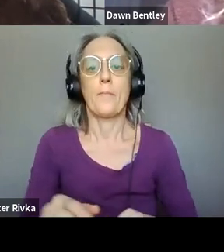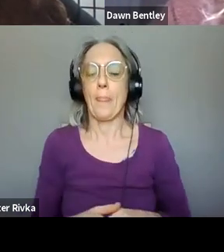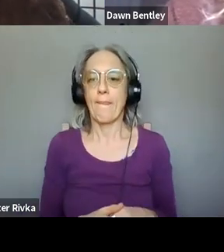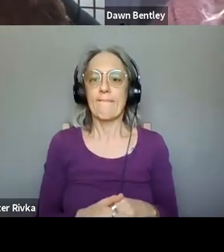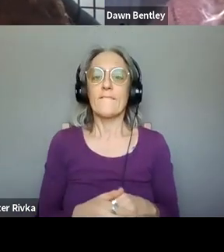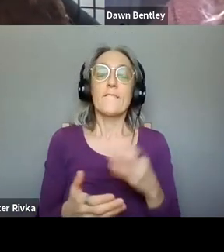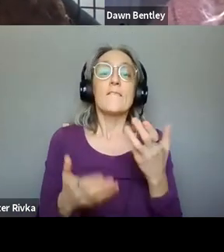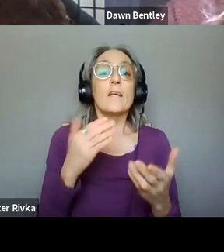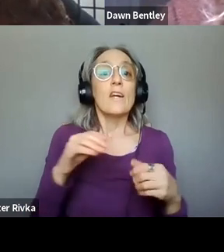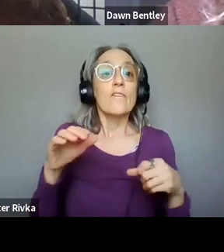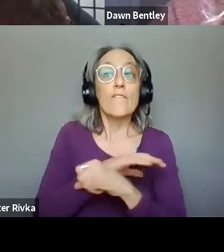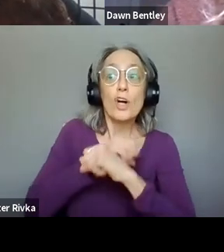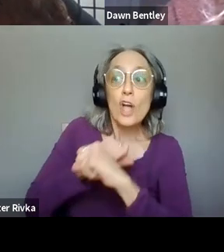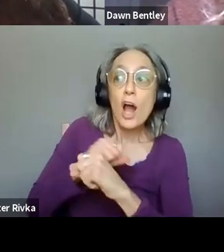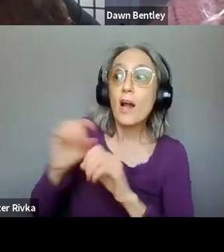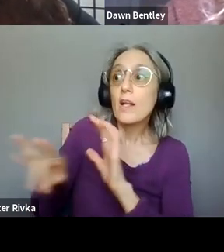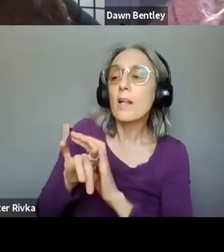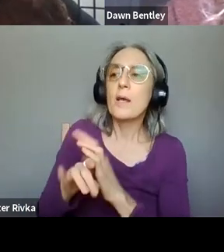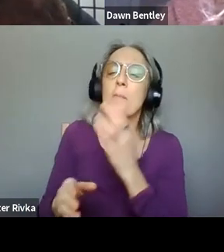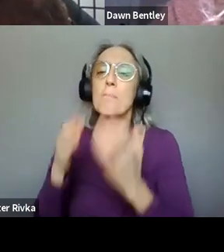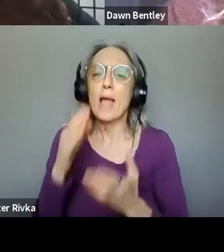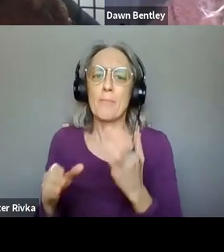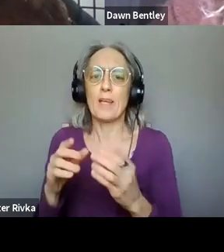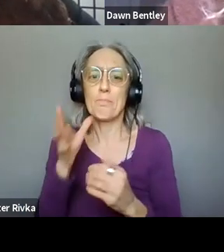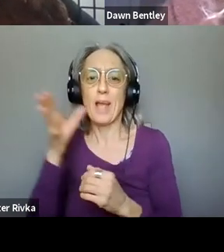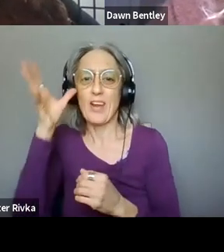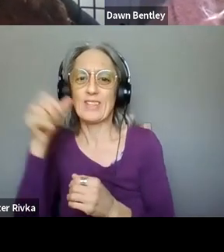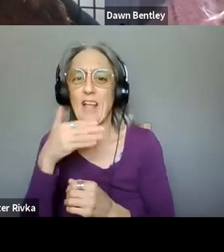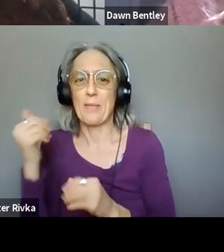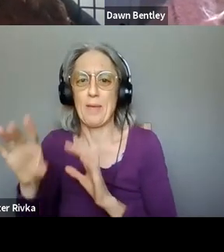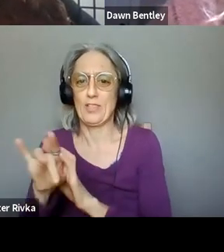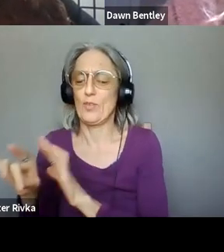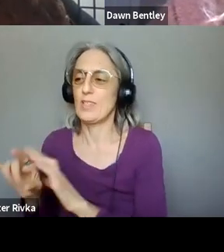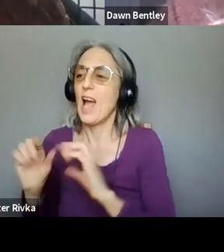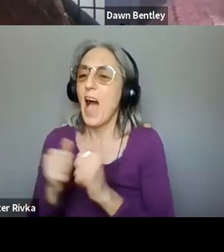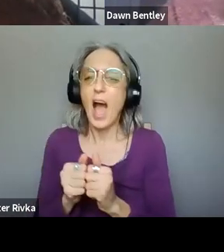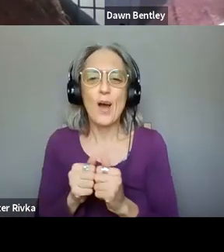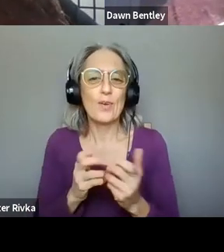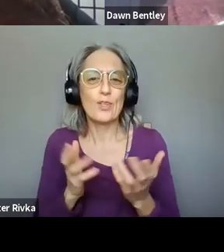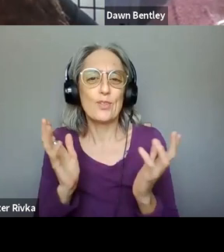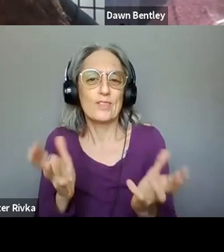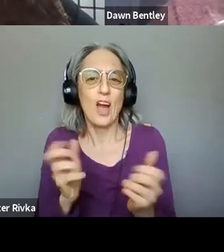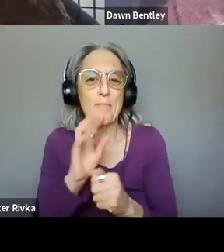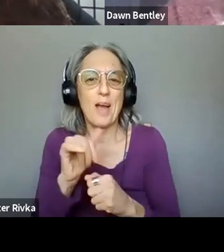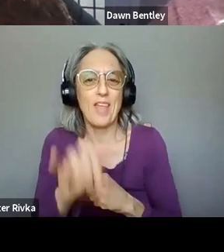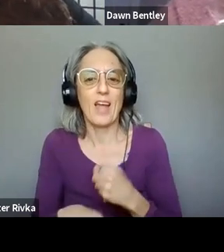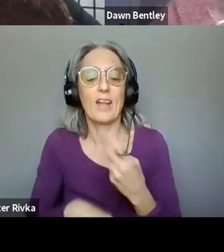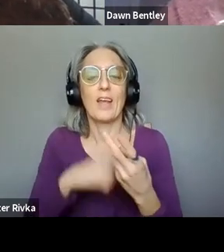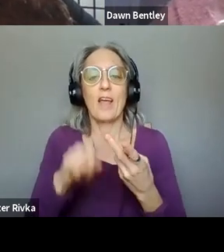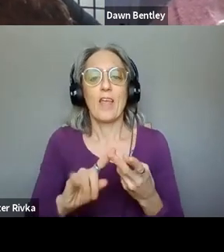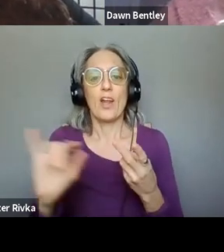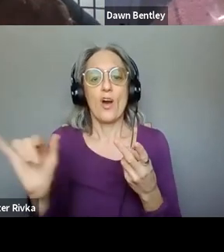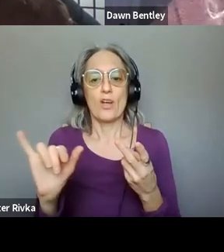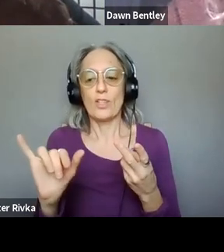interest or idea for the adult child? How do you recommend having that conversation? And then as an extension of